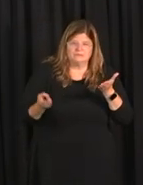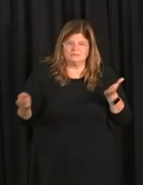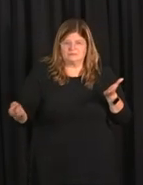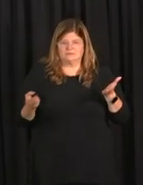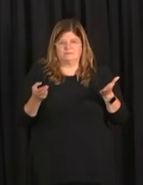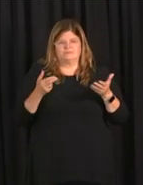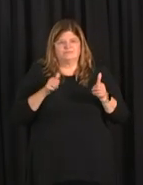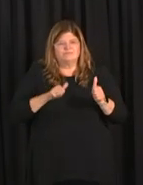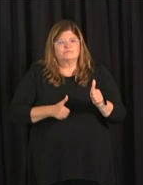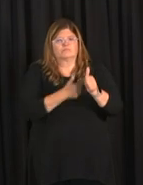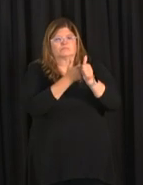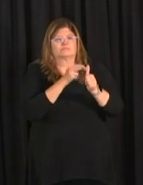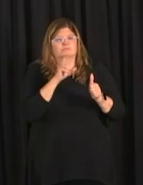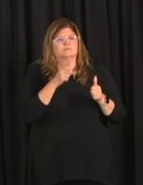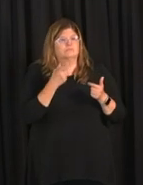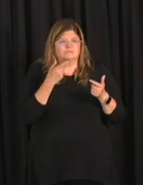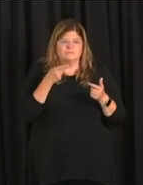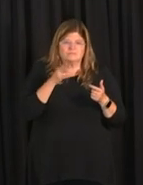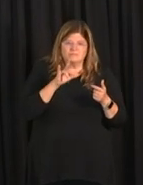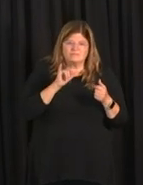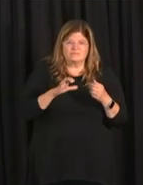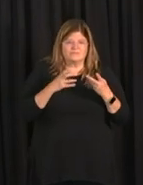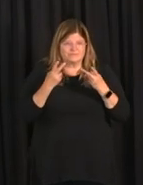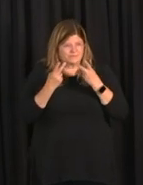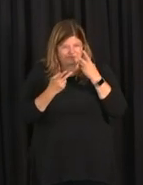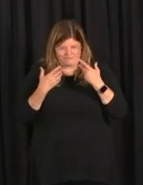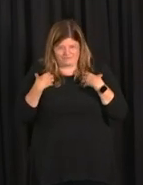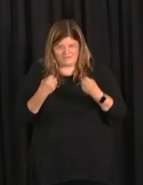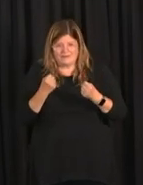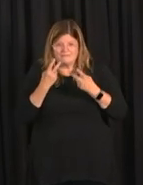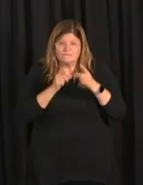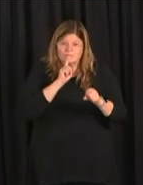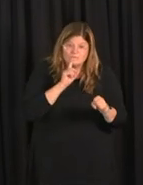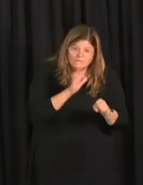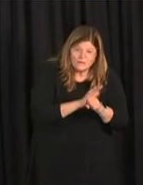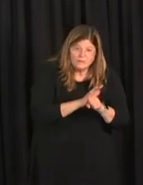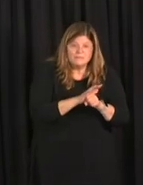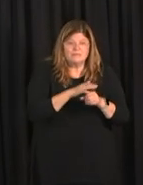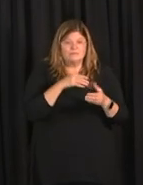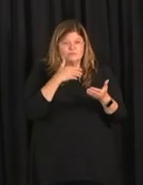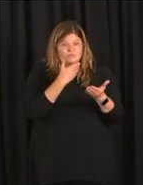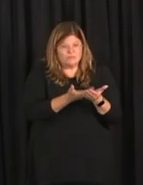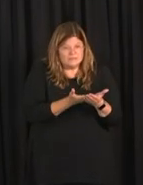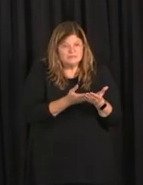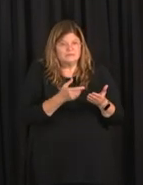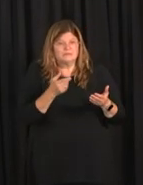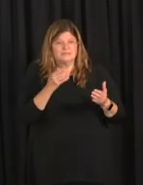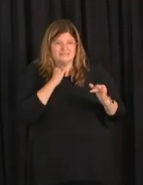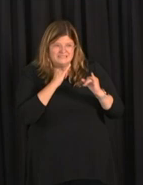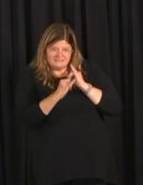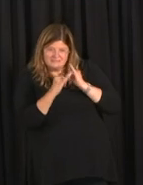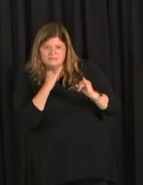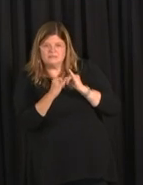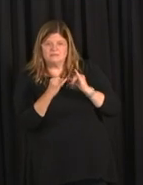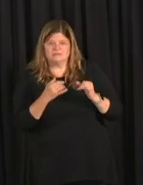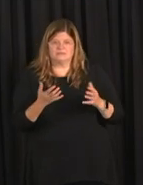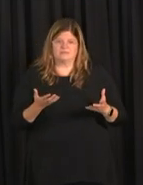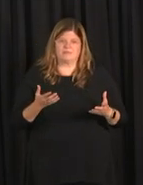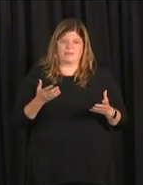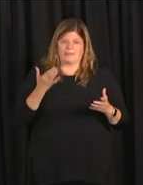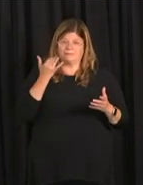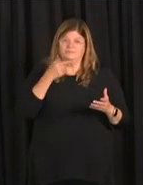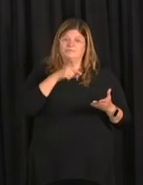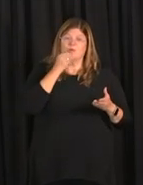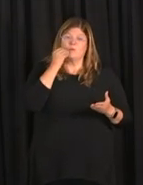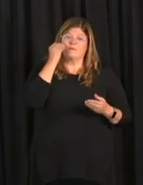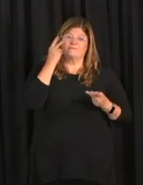A follow-up public health monitoring visit was conducted to confirm delivery of resources and conduct the interview. And due to the home